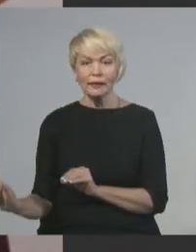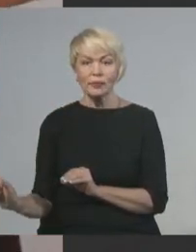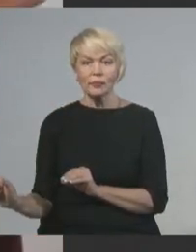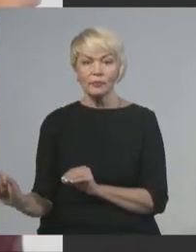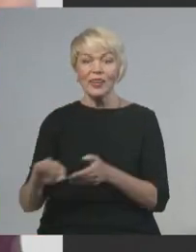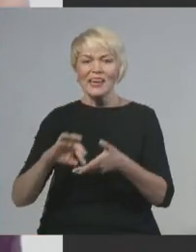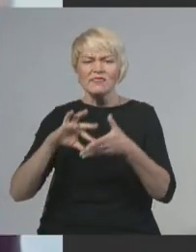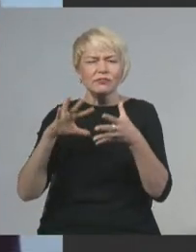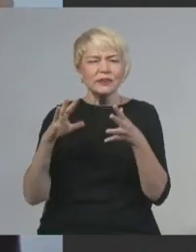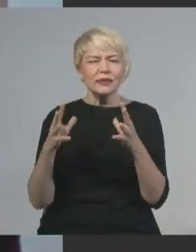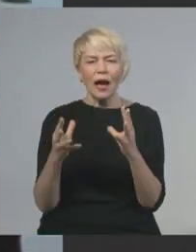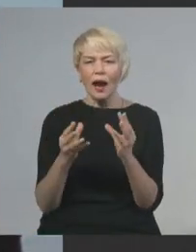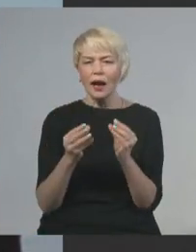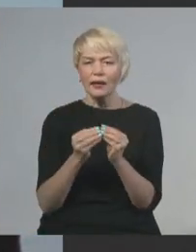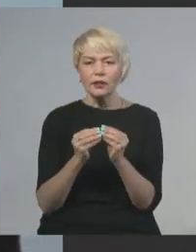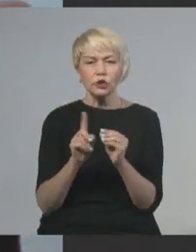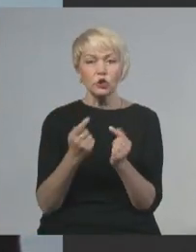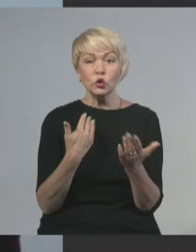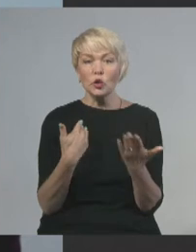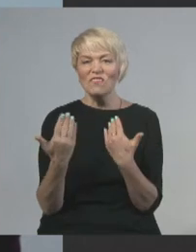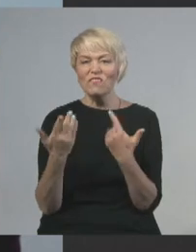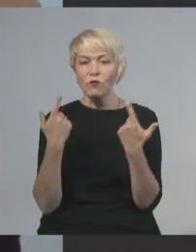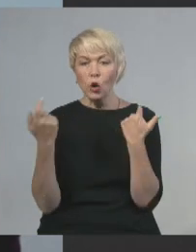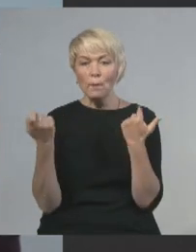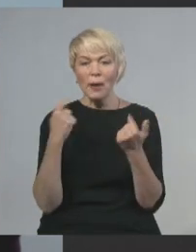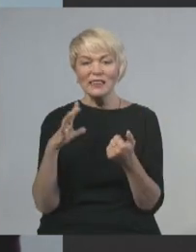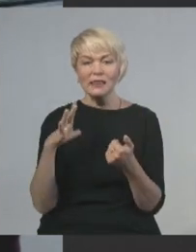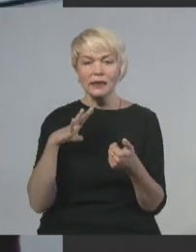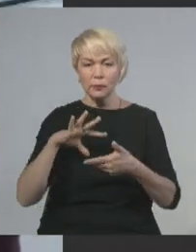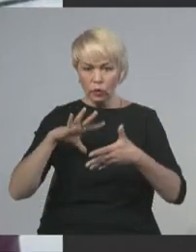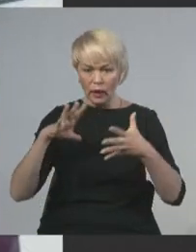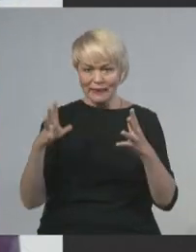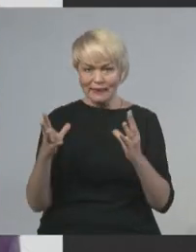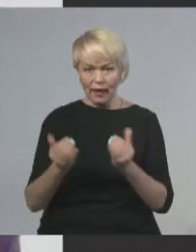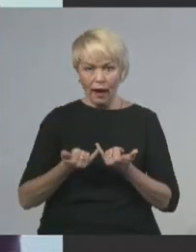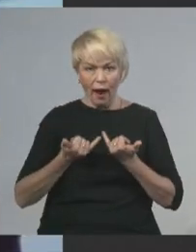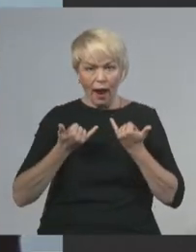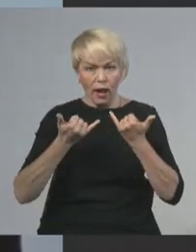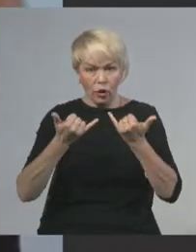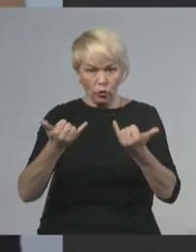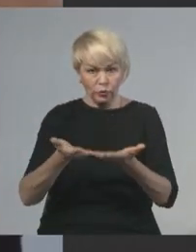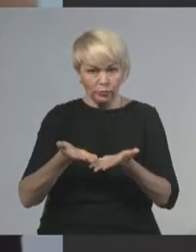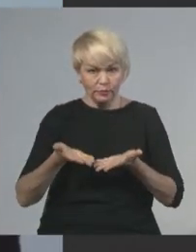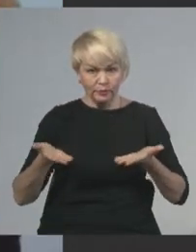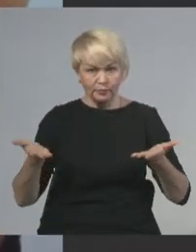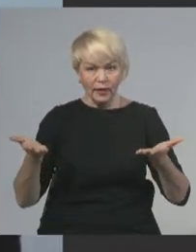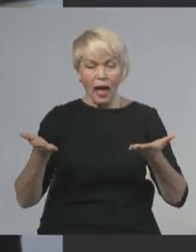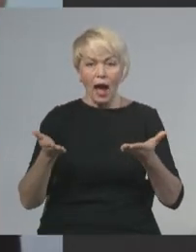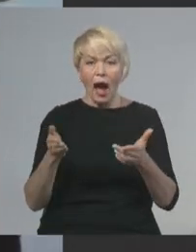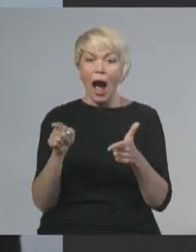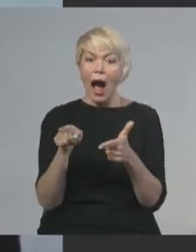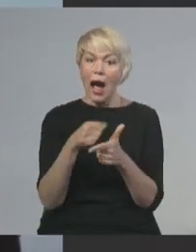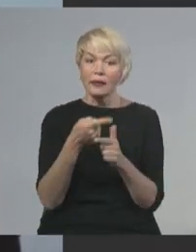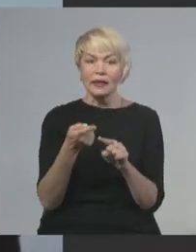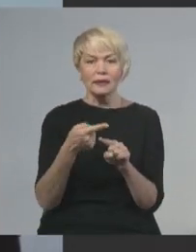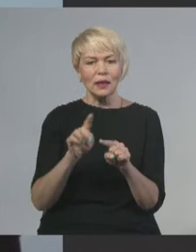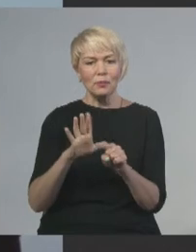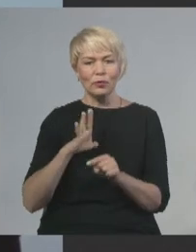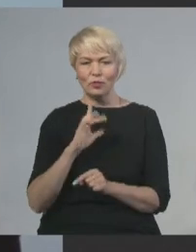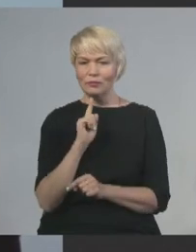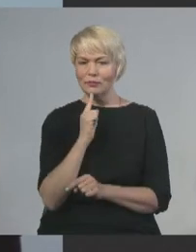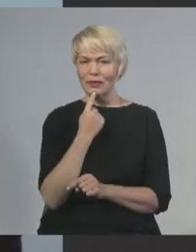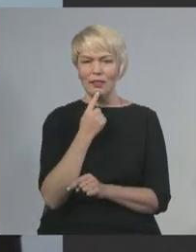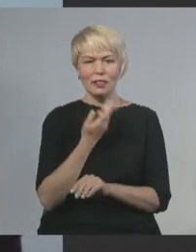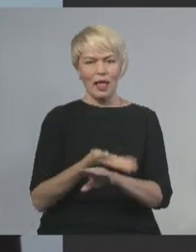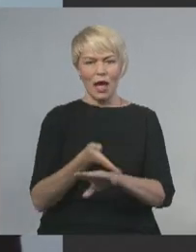information but it was hard to know exactly what we we could tell and and